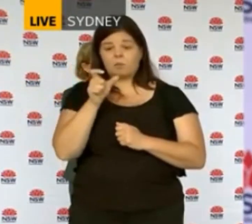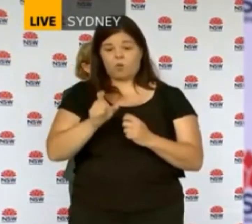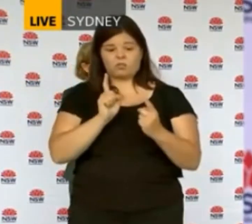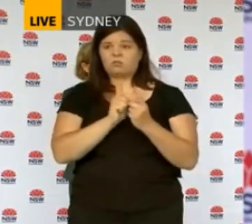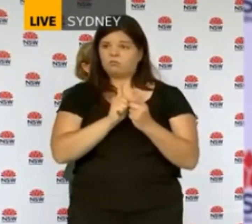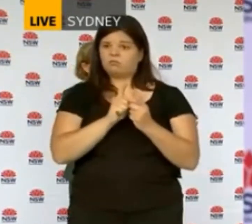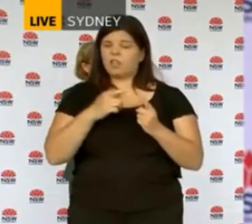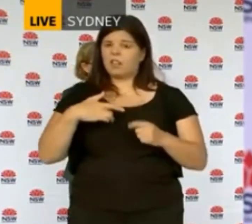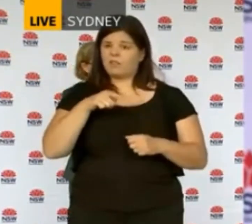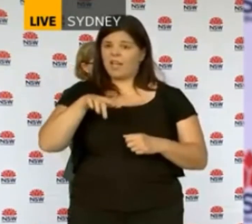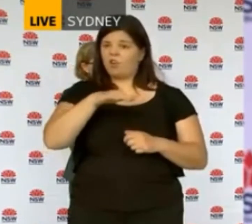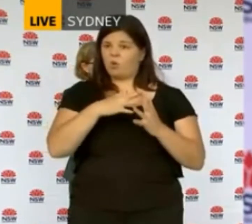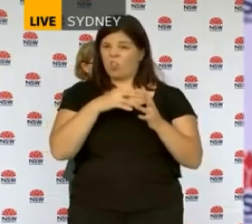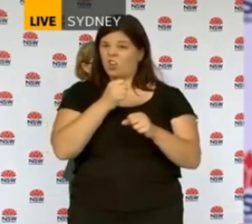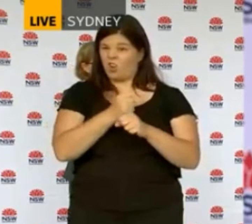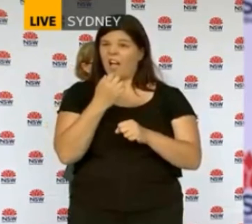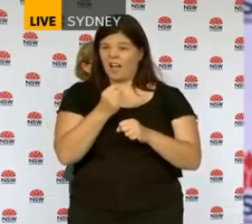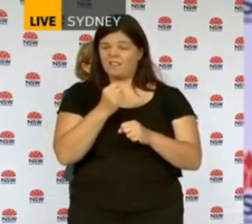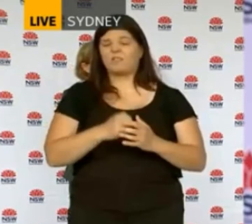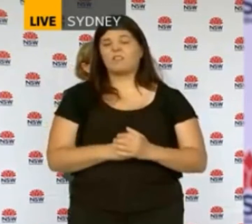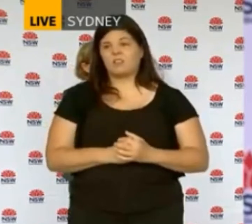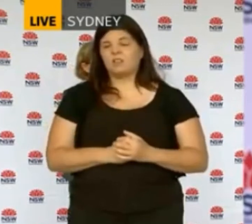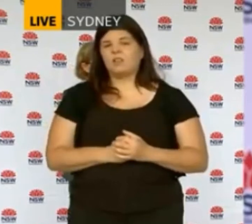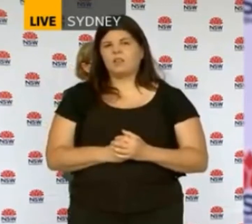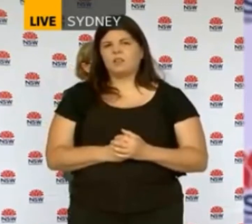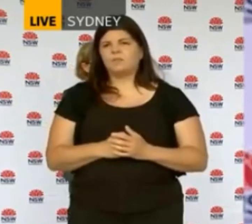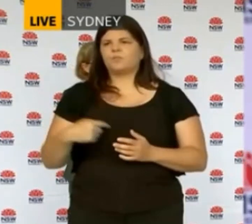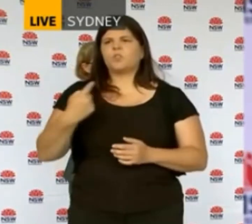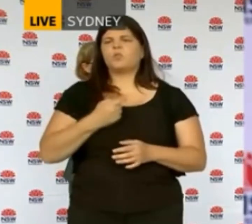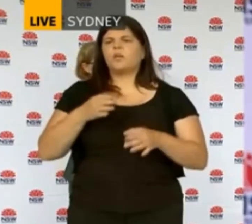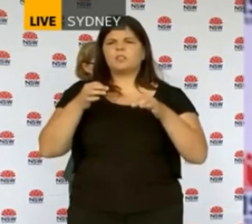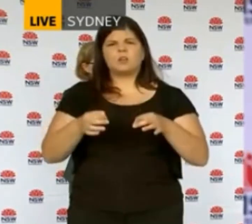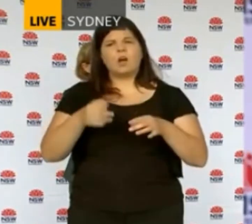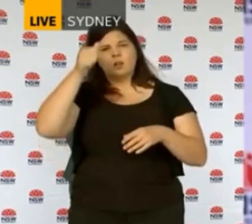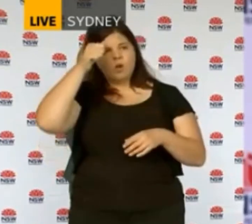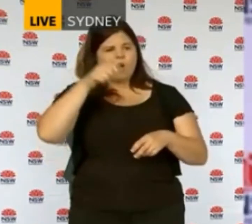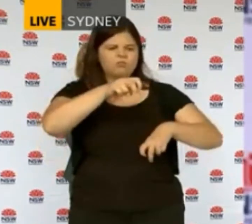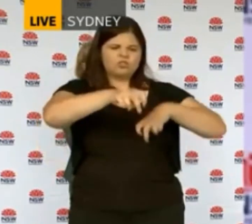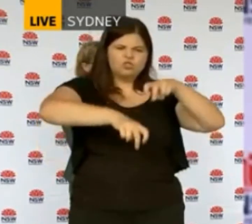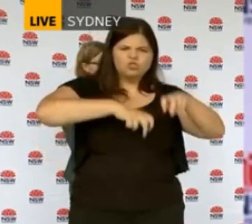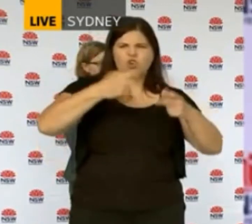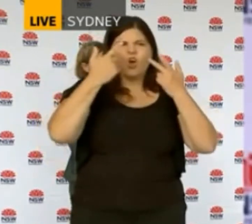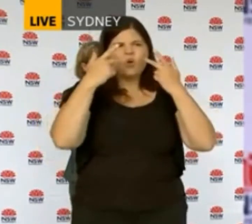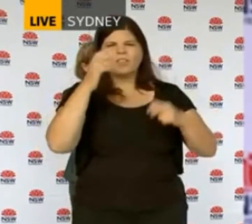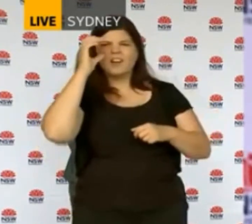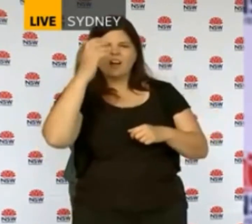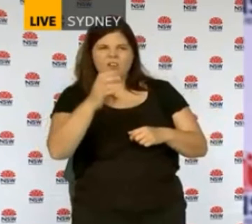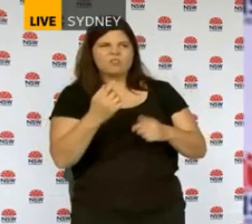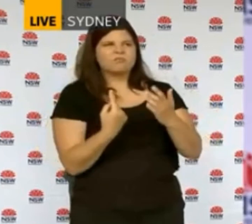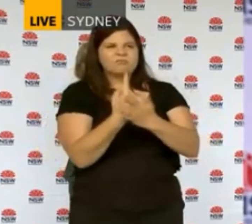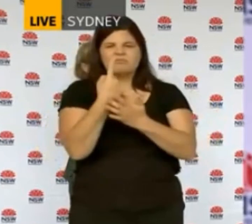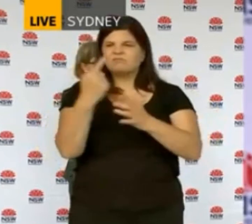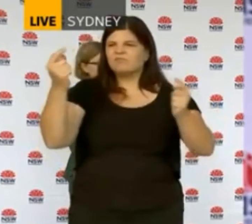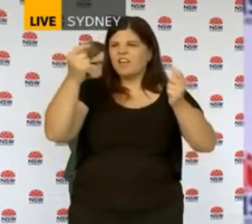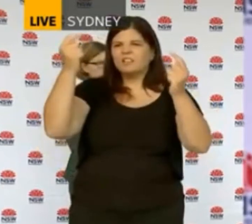contact down there. These decisions are made not based on agricultural shows or zones or where you live. It's actually made